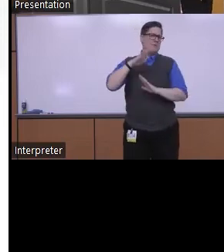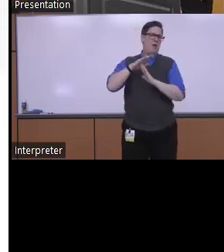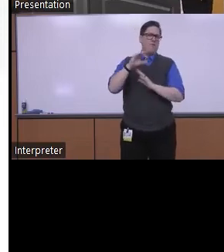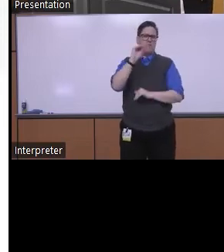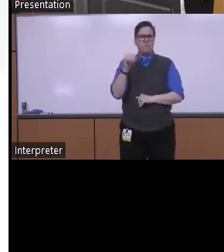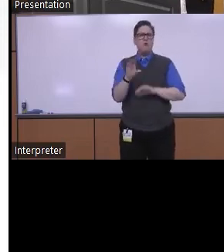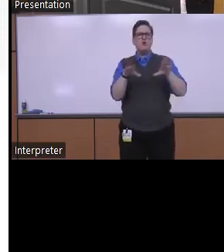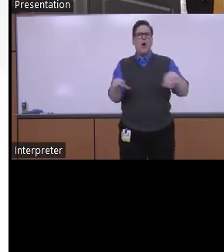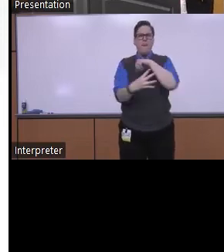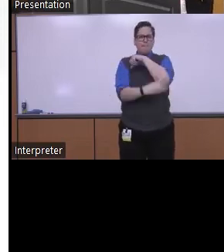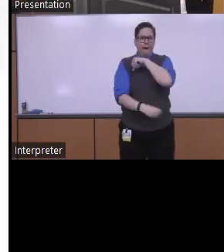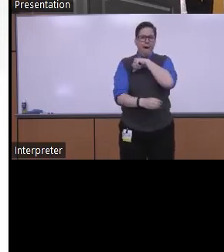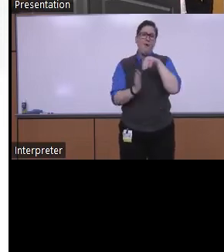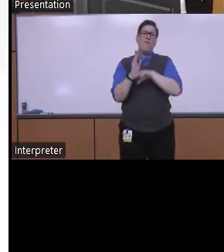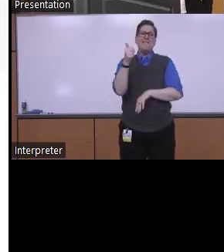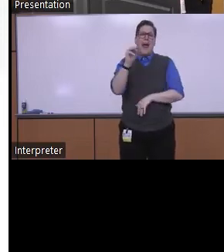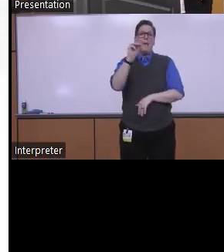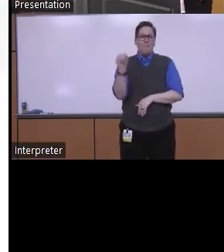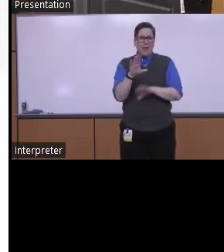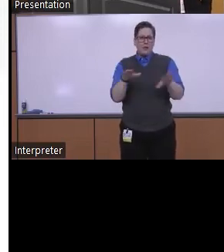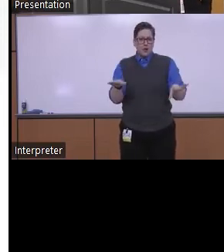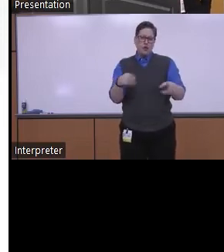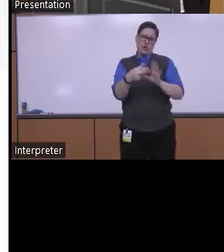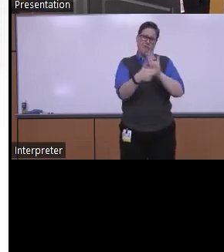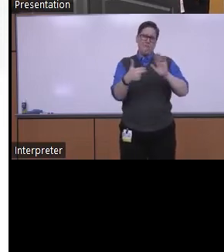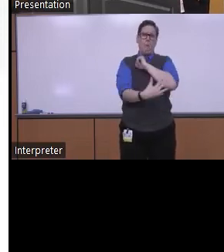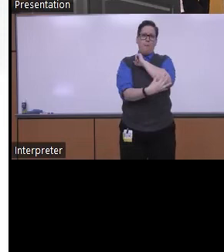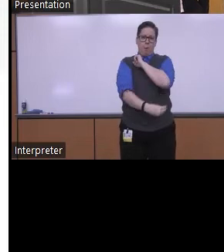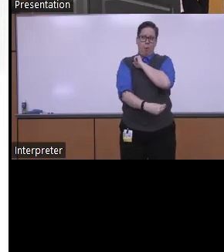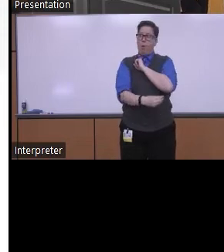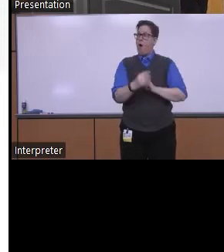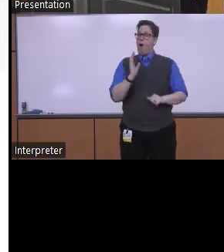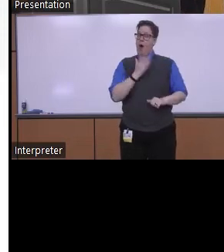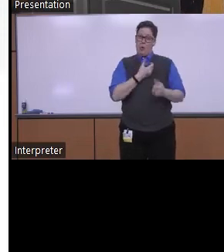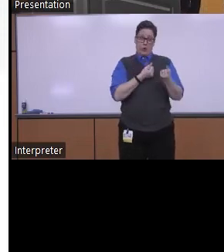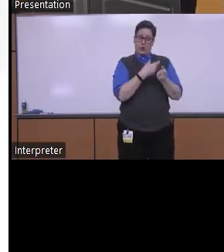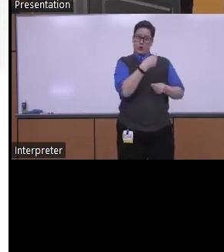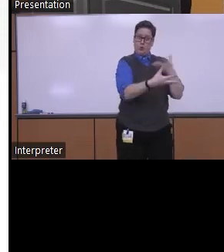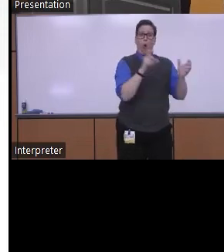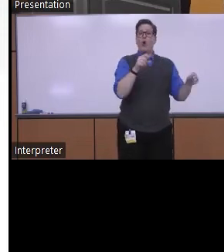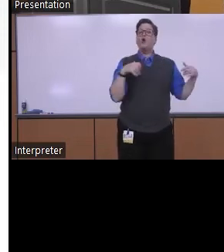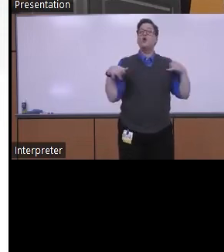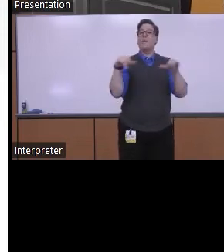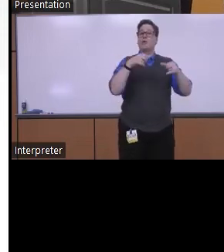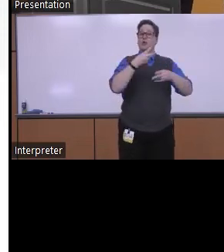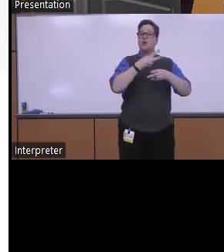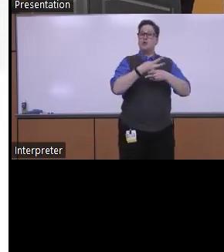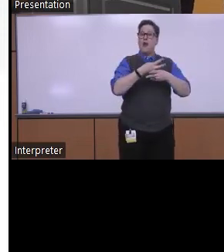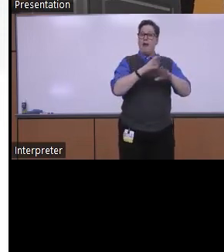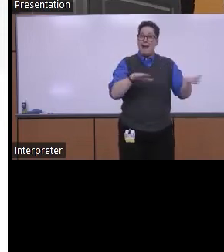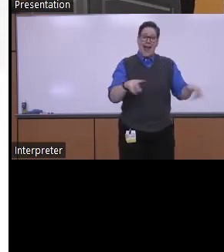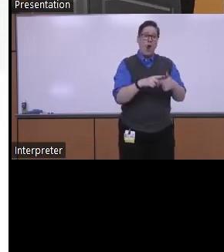of child poverty, with over 10 million kids defined as poor, these supports could and should take the form of universal child care, child